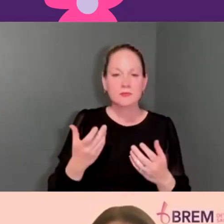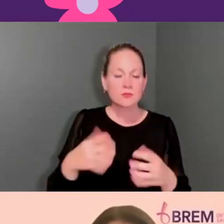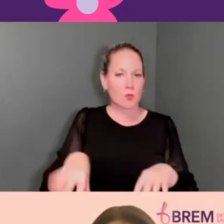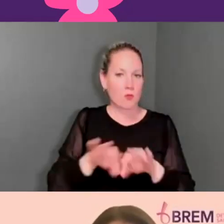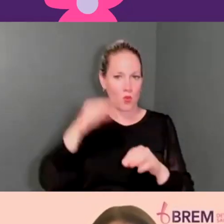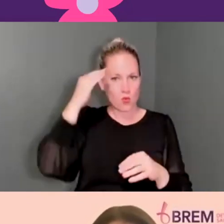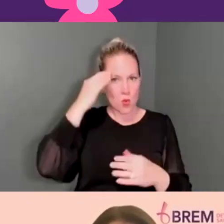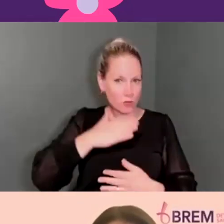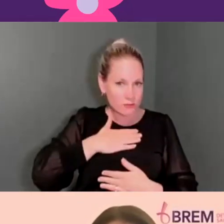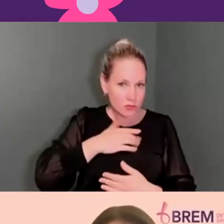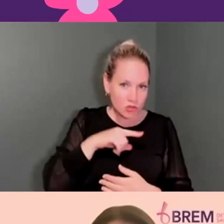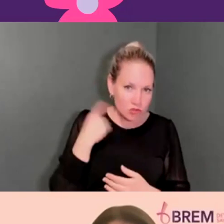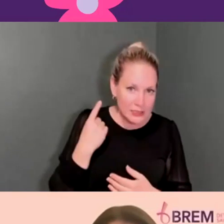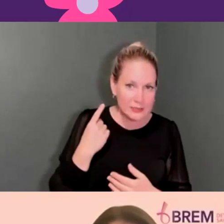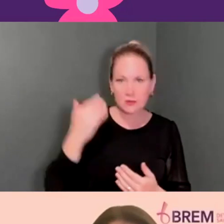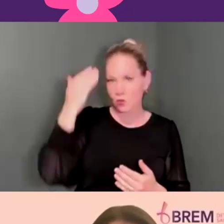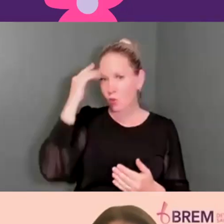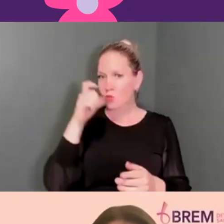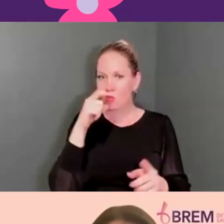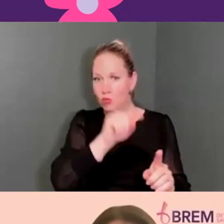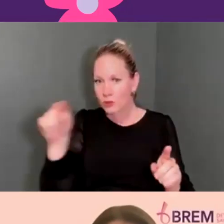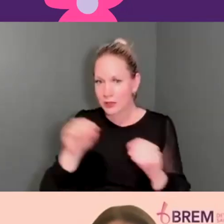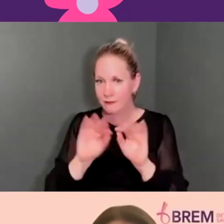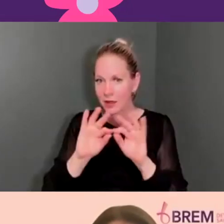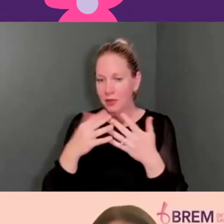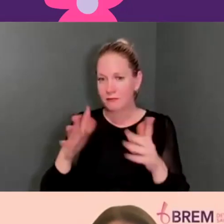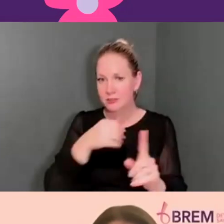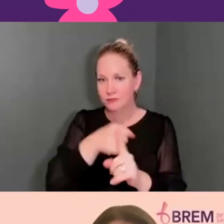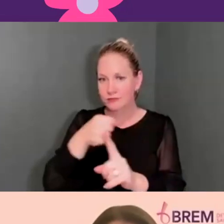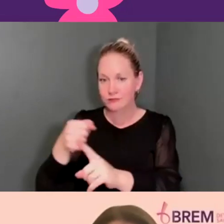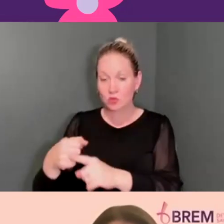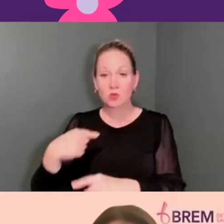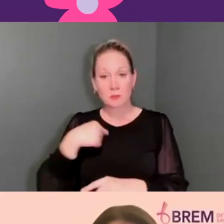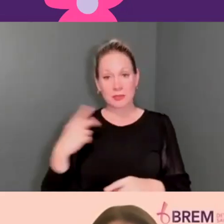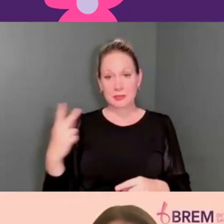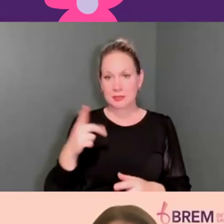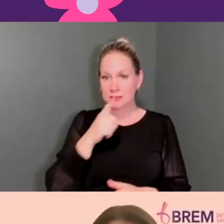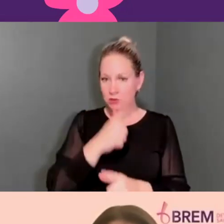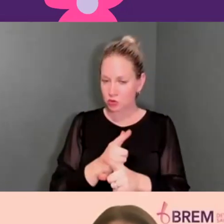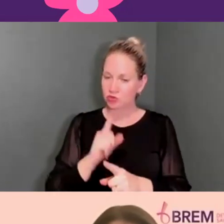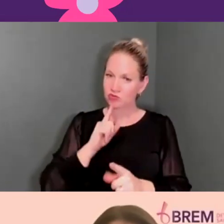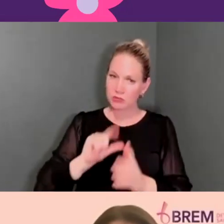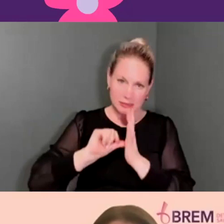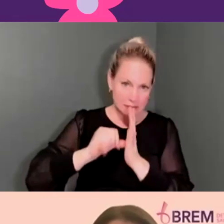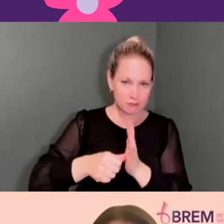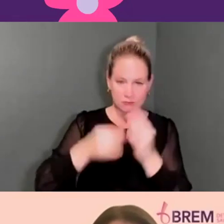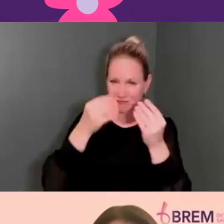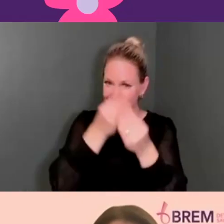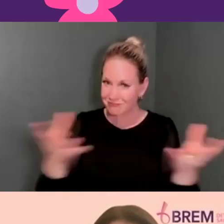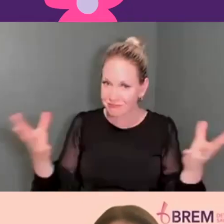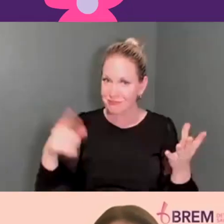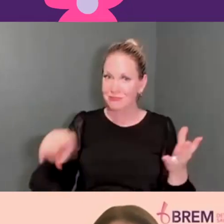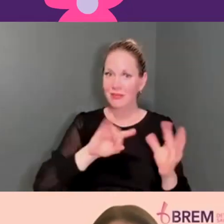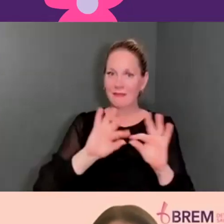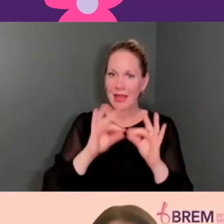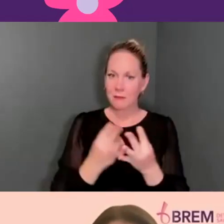mentioned, know who's had it. So I know my sister and I have made it a point to really put it out there that we have been diagnosed